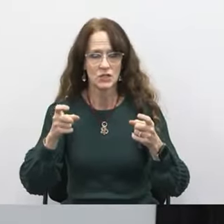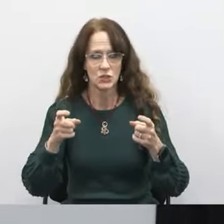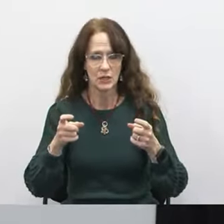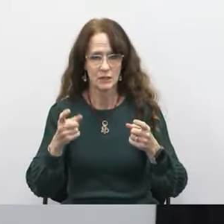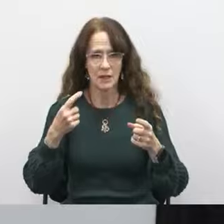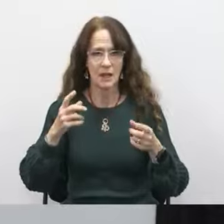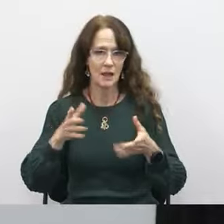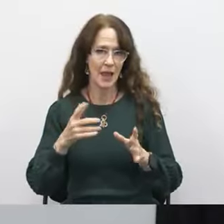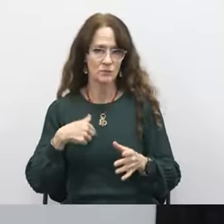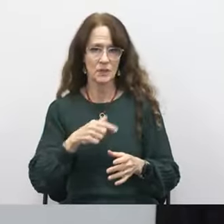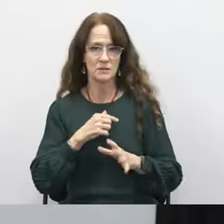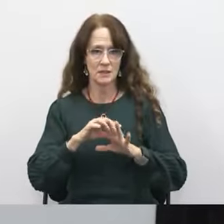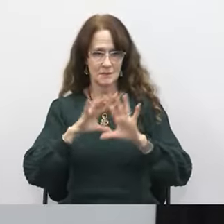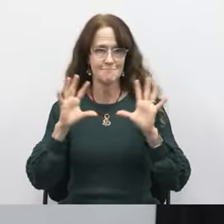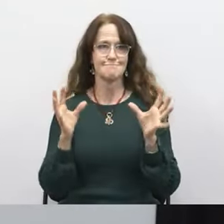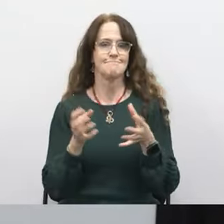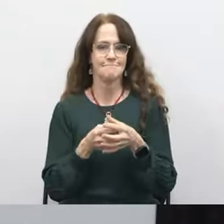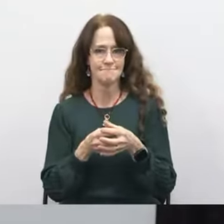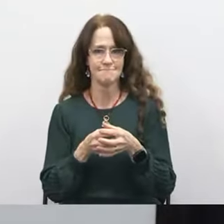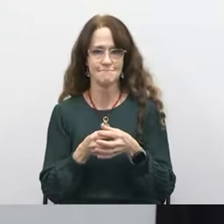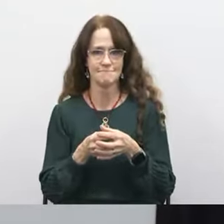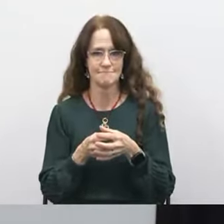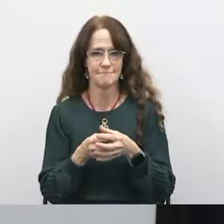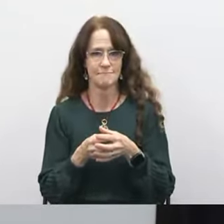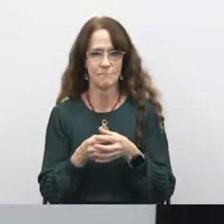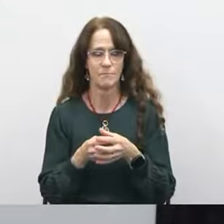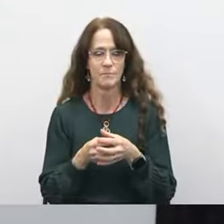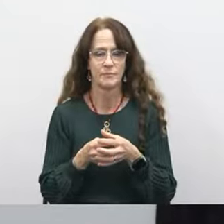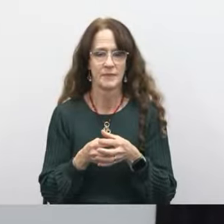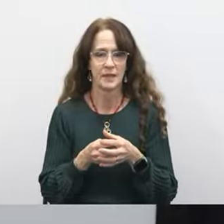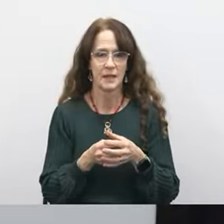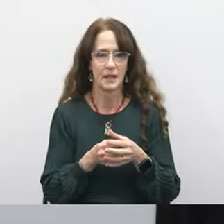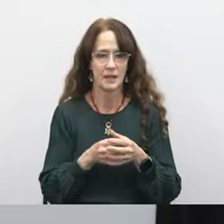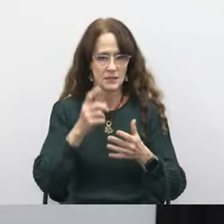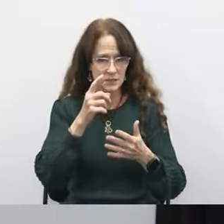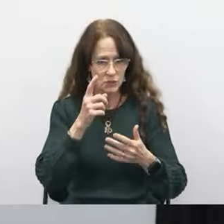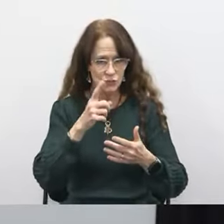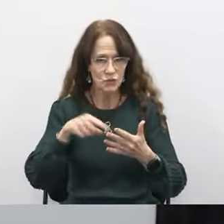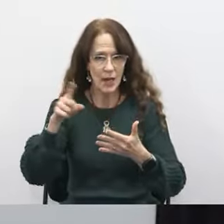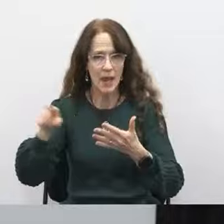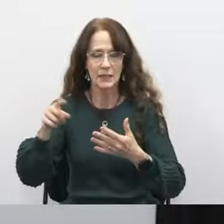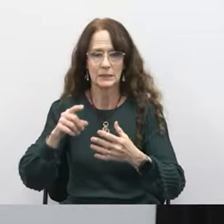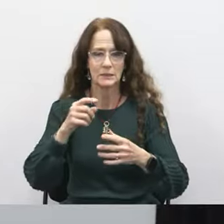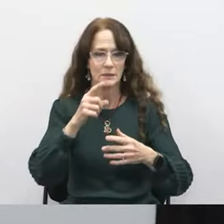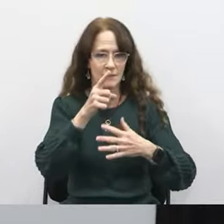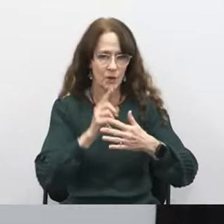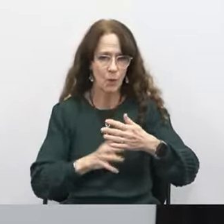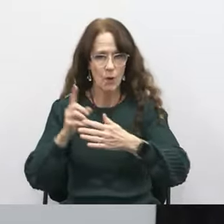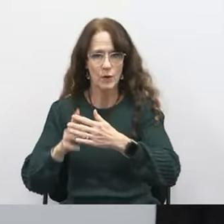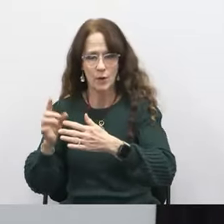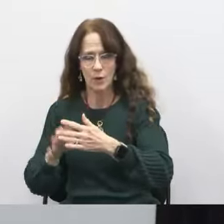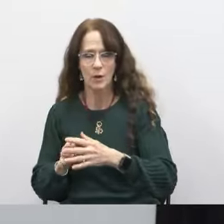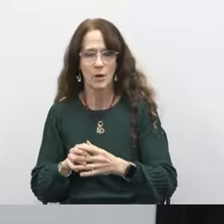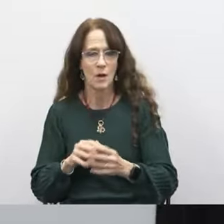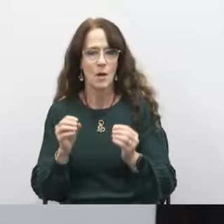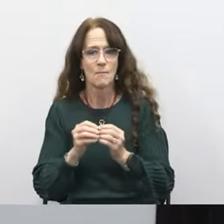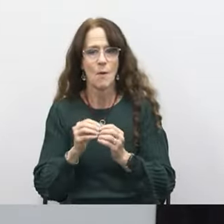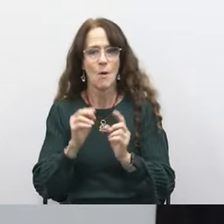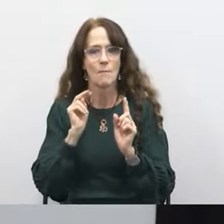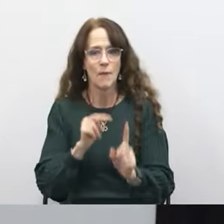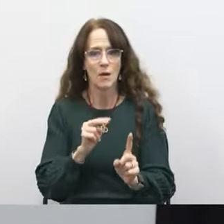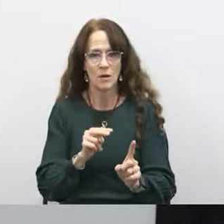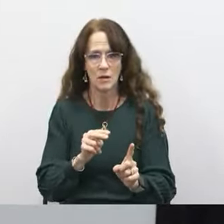for us as a collective system to do quarterly checkpoints, allows for more monitoring for